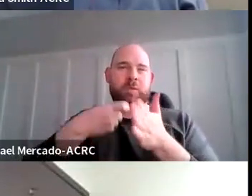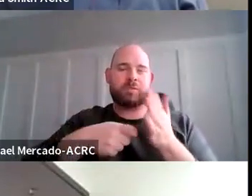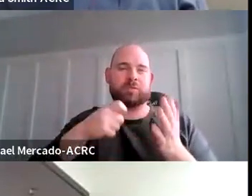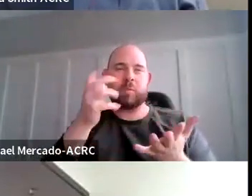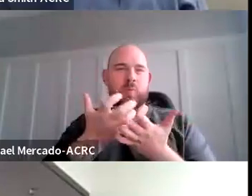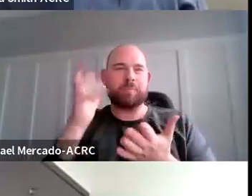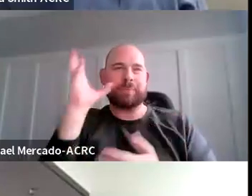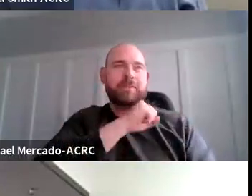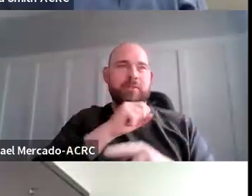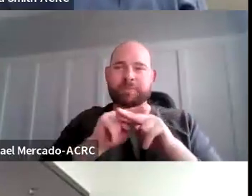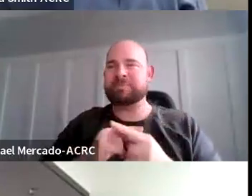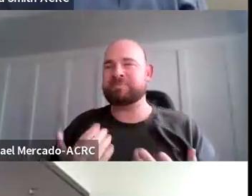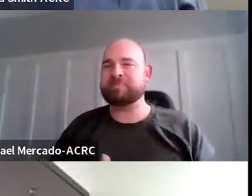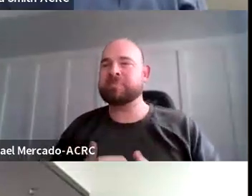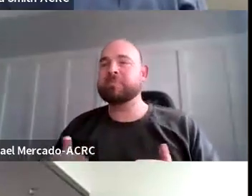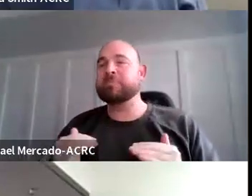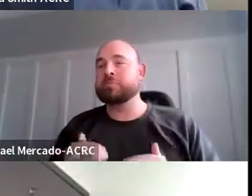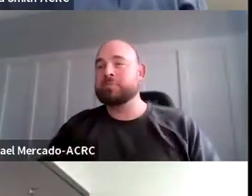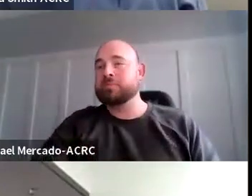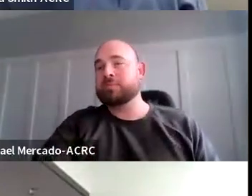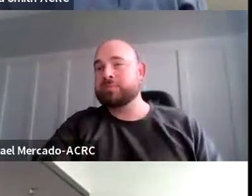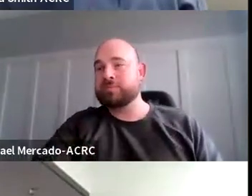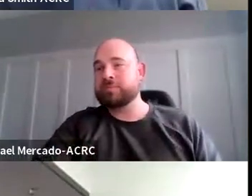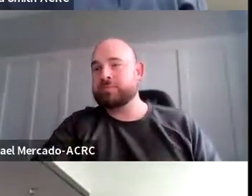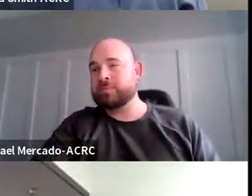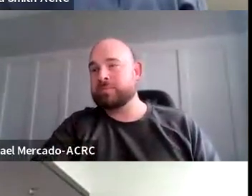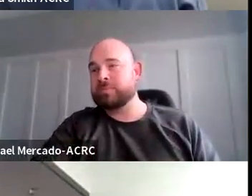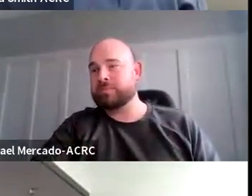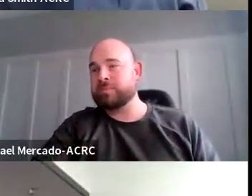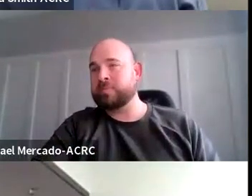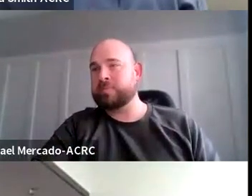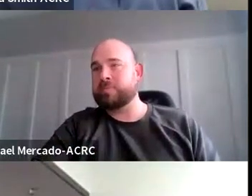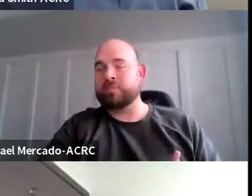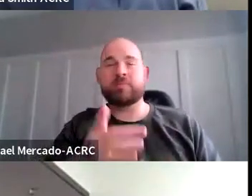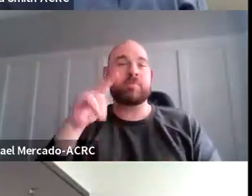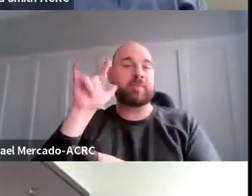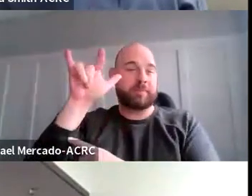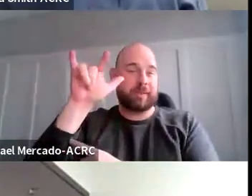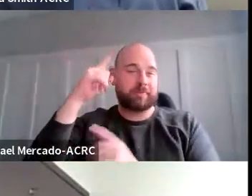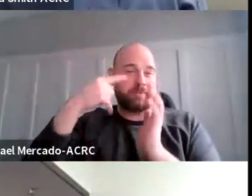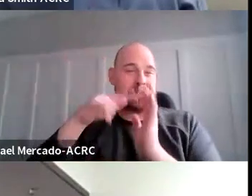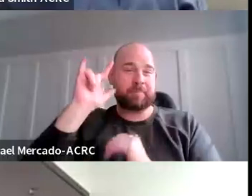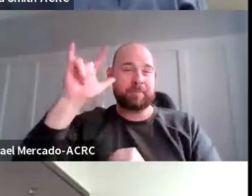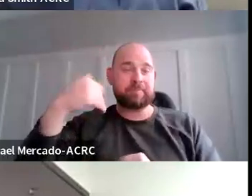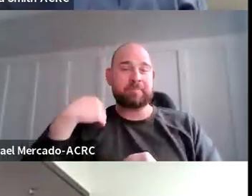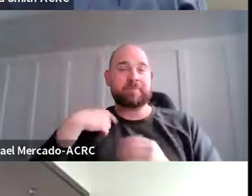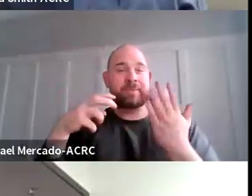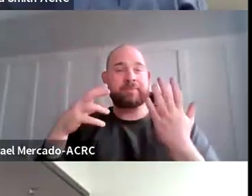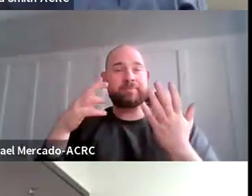announcement. So we can ask for discounted tickets for that accessibility